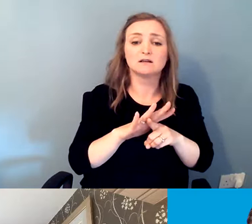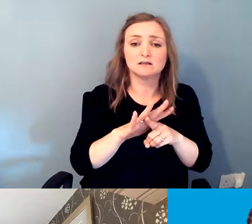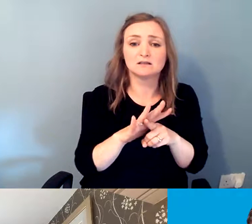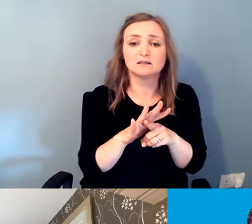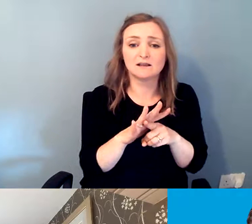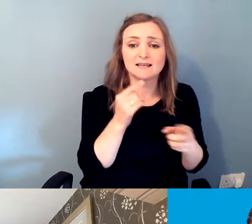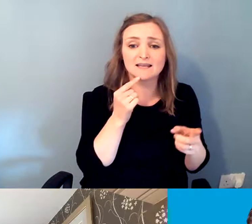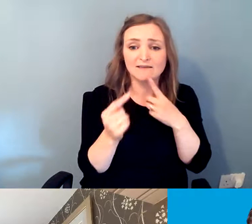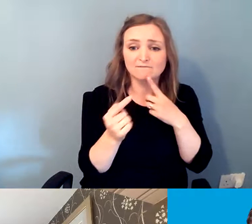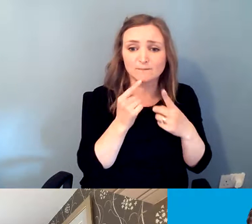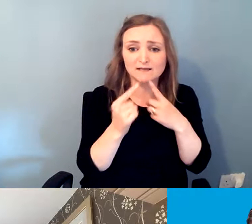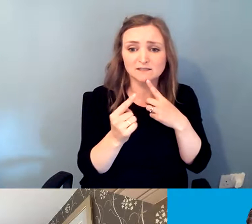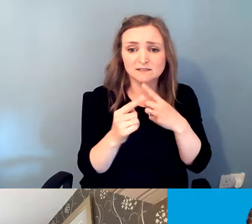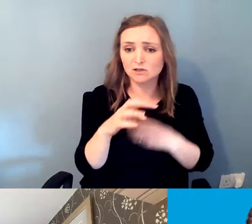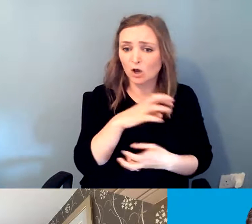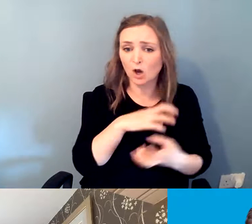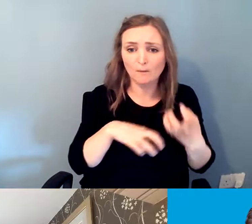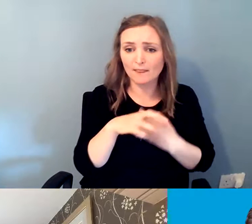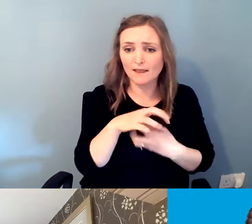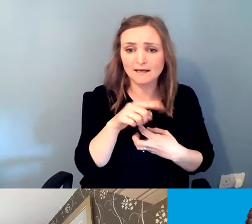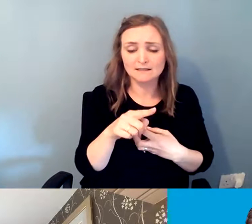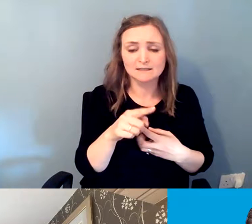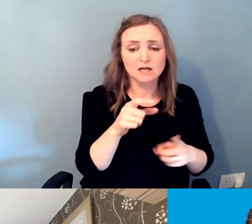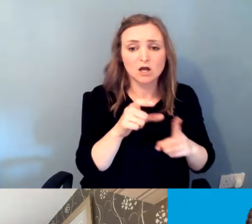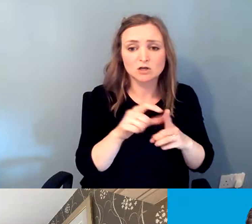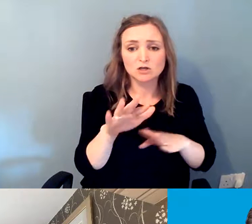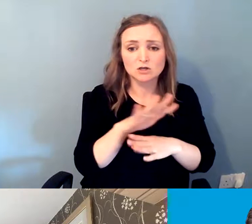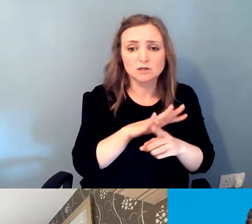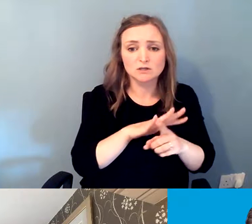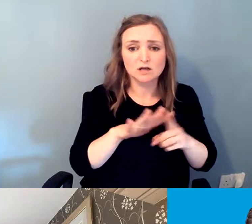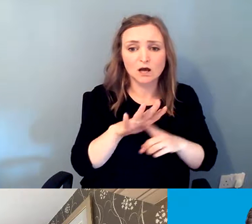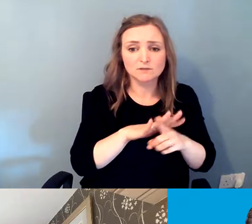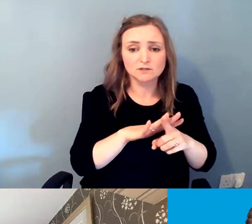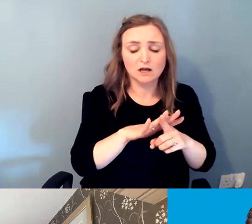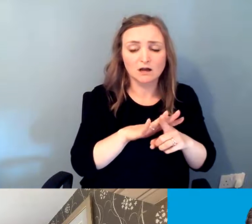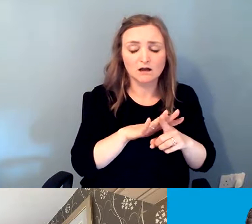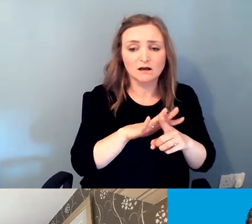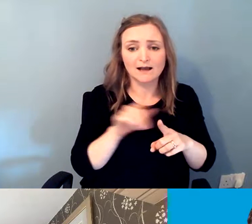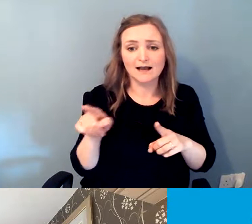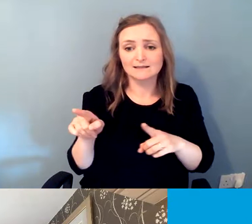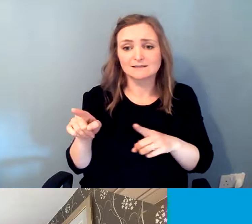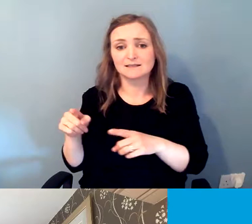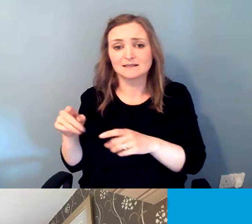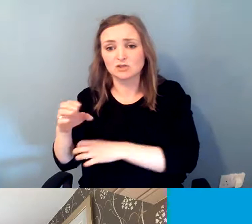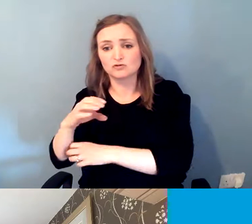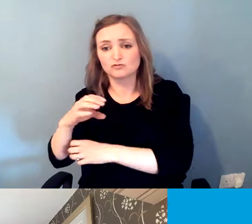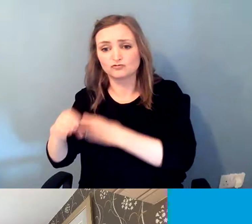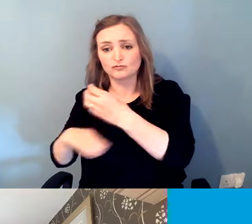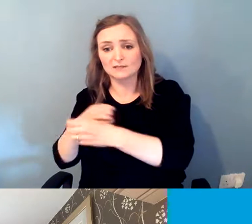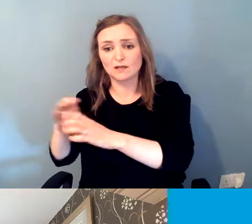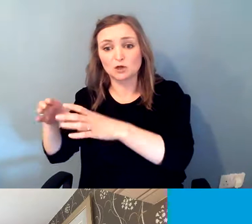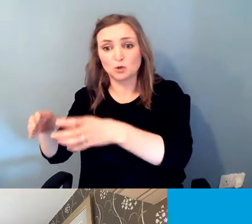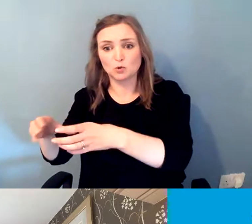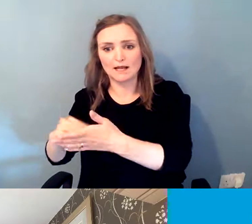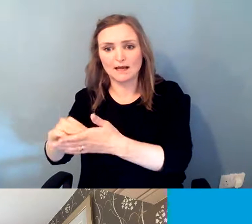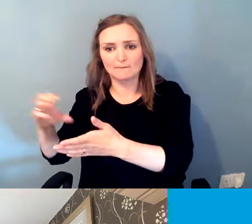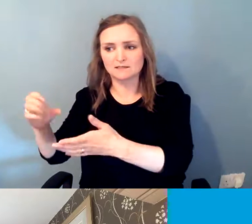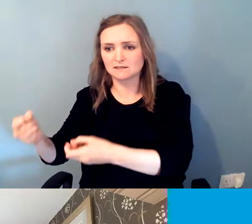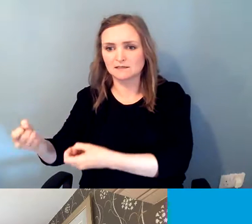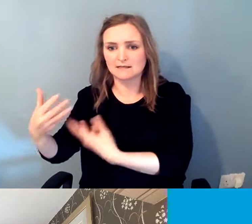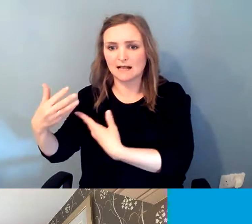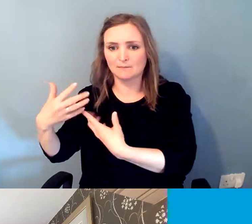message, because I'm being told one thing by my transplant unit and I'm being told another thing